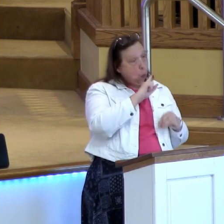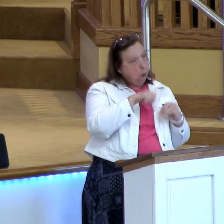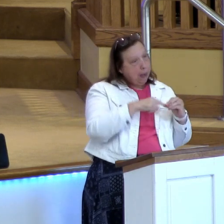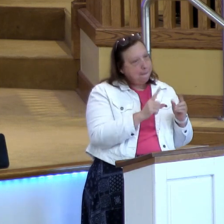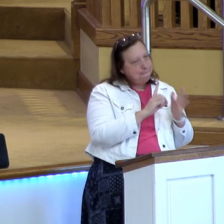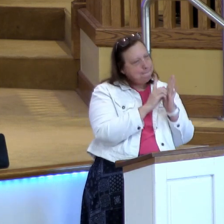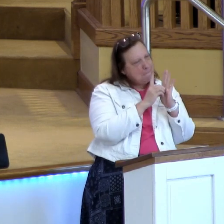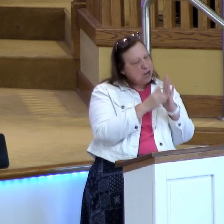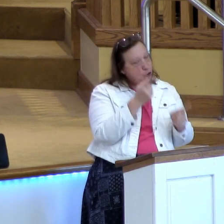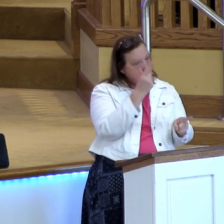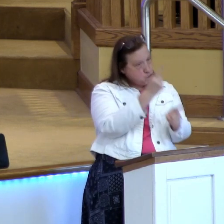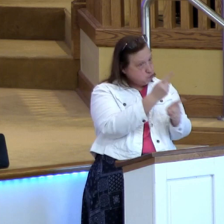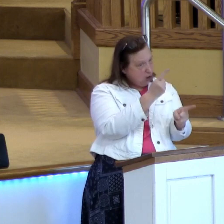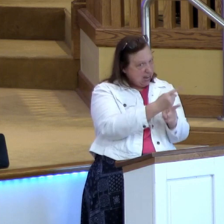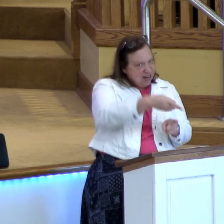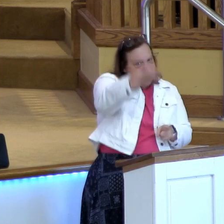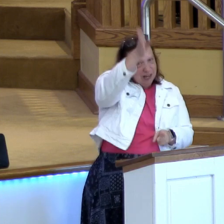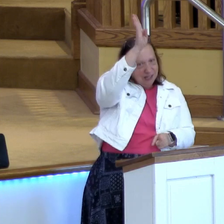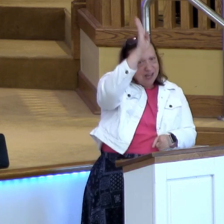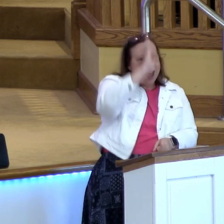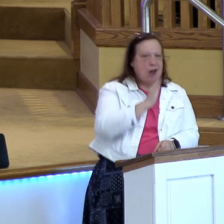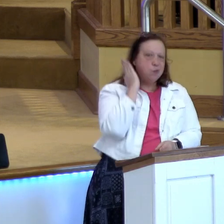right, the answer will